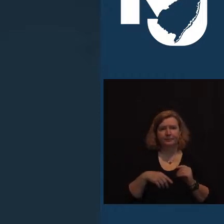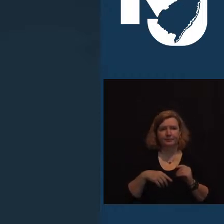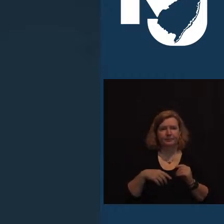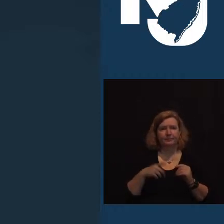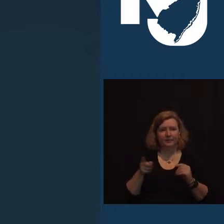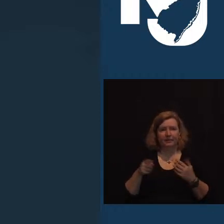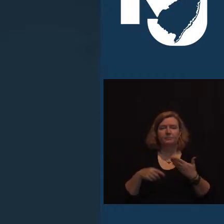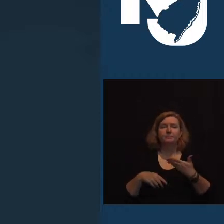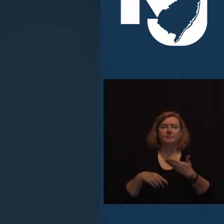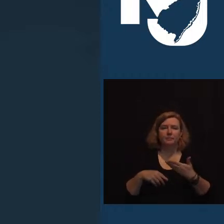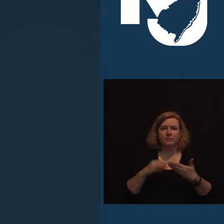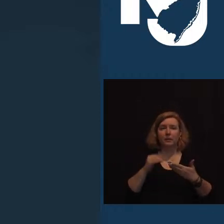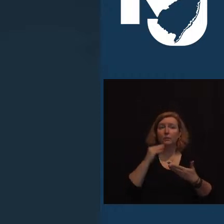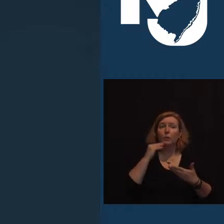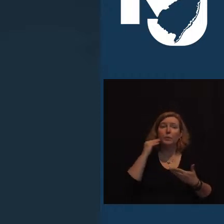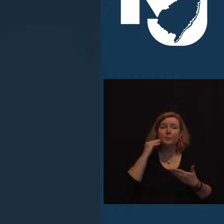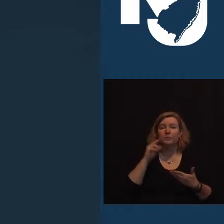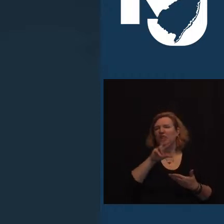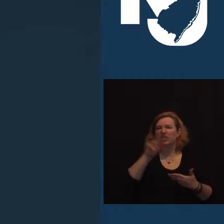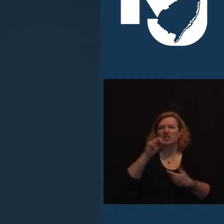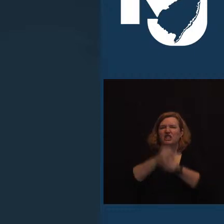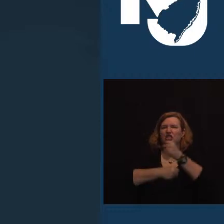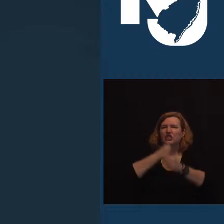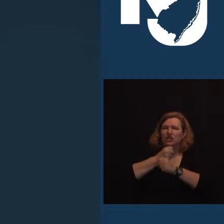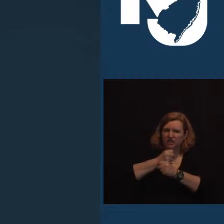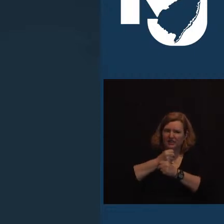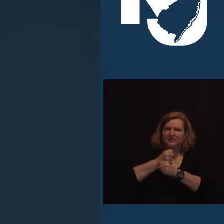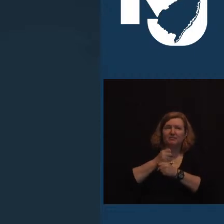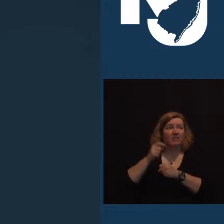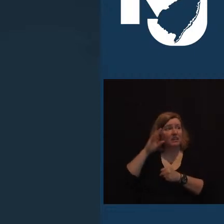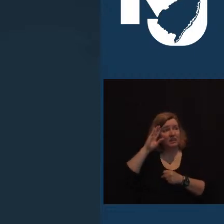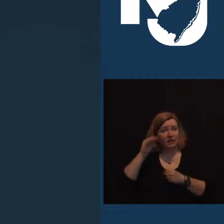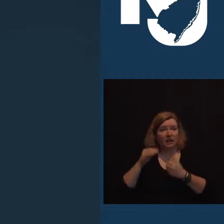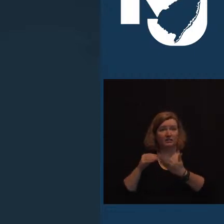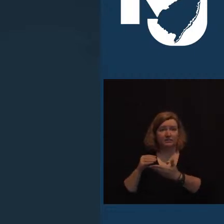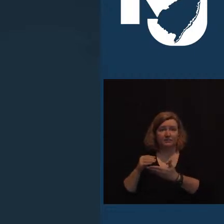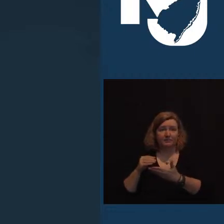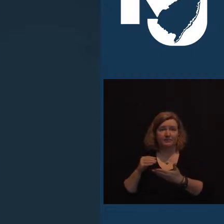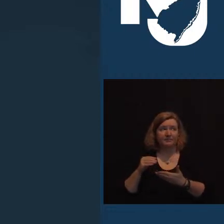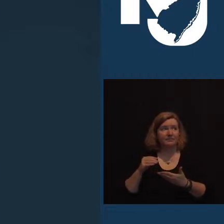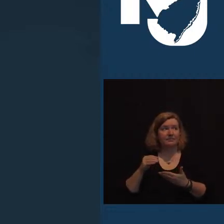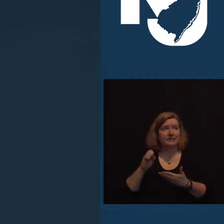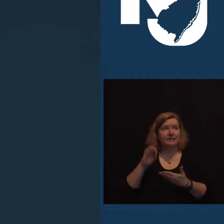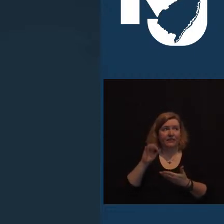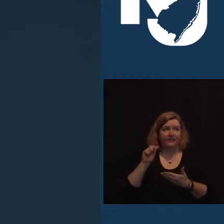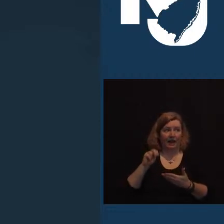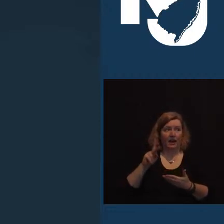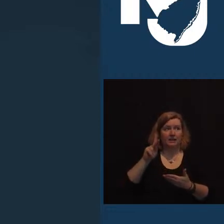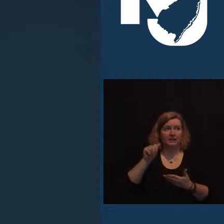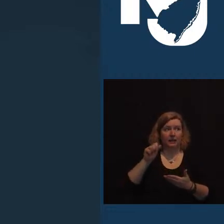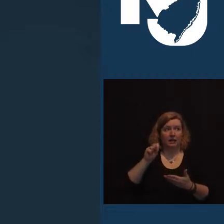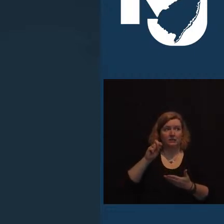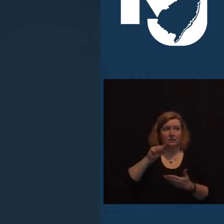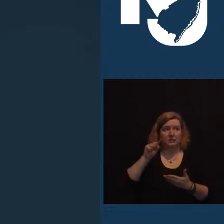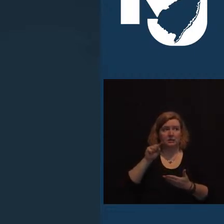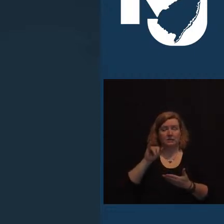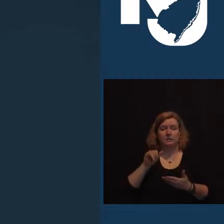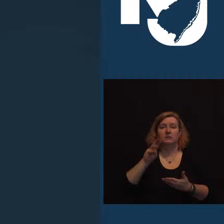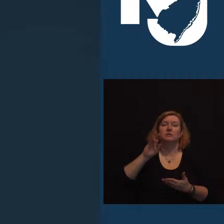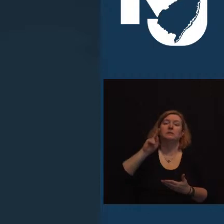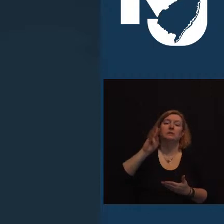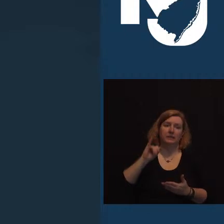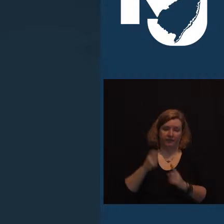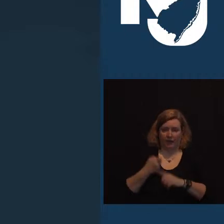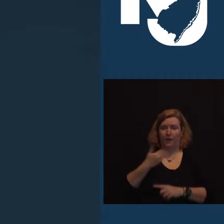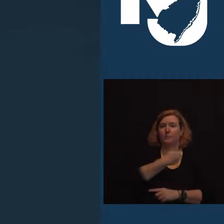middle, Stefan Kozicki, an immigrant from Poland, born in a historic lakeside resort town on the border